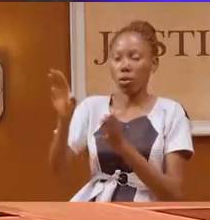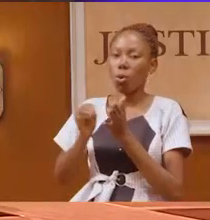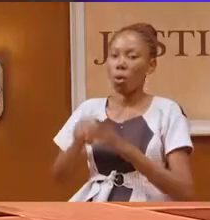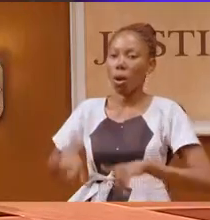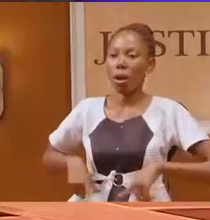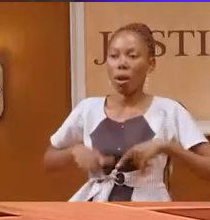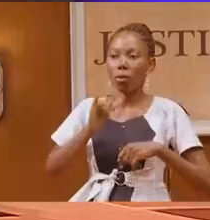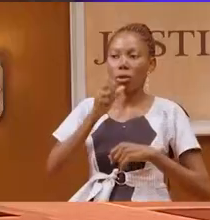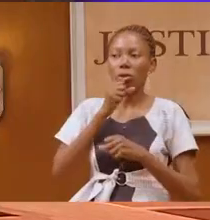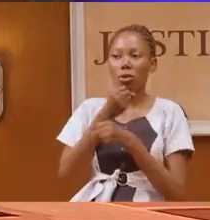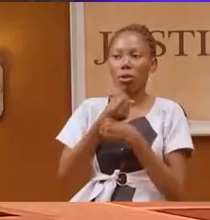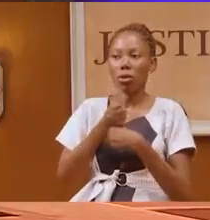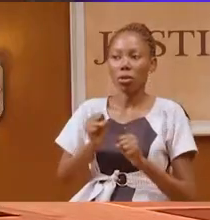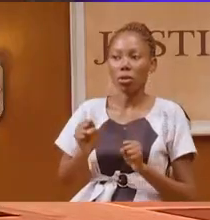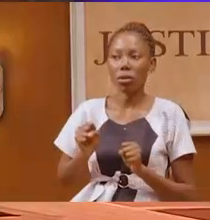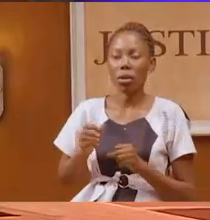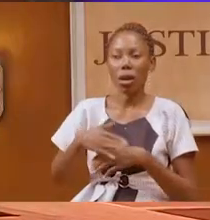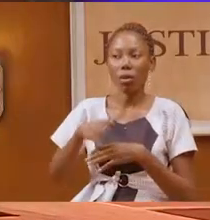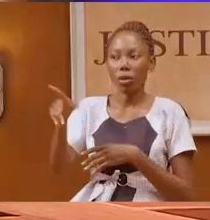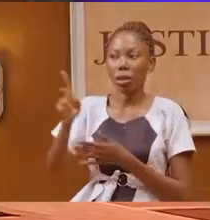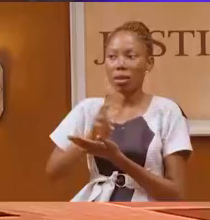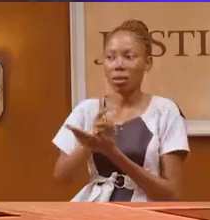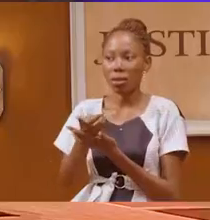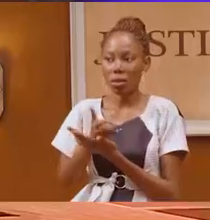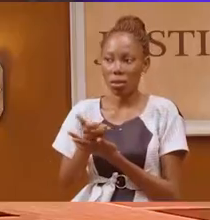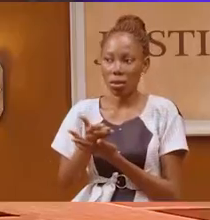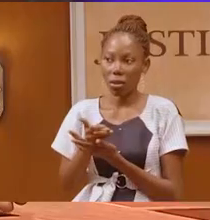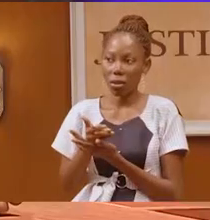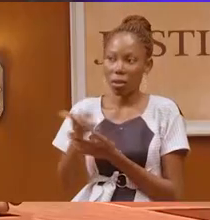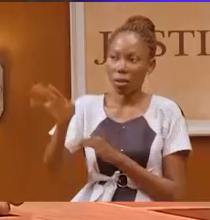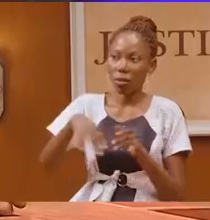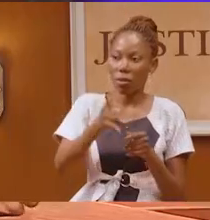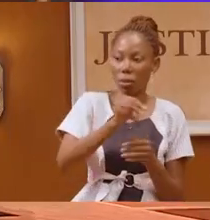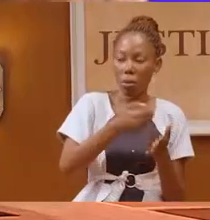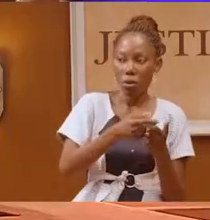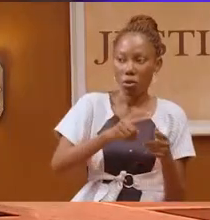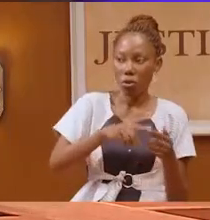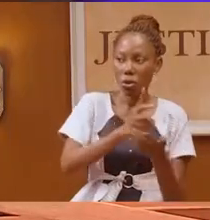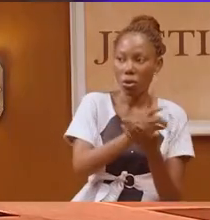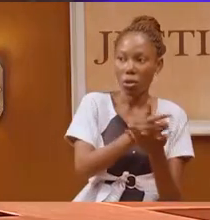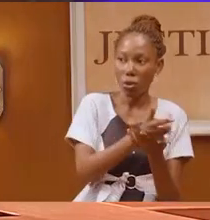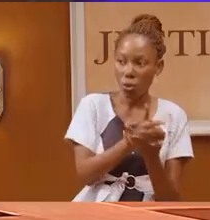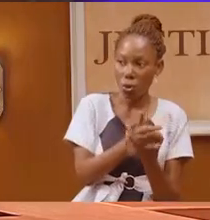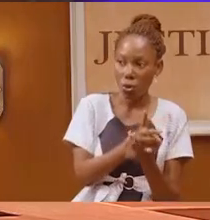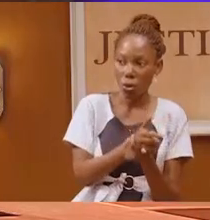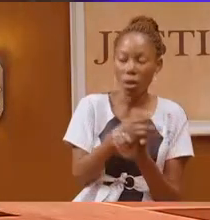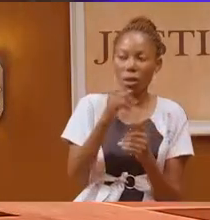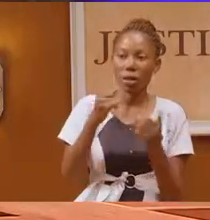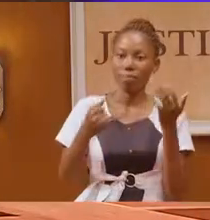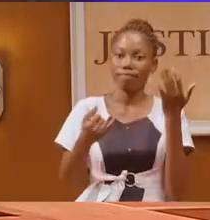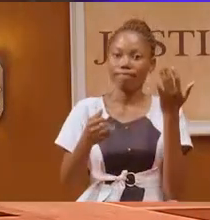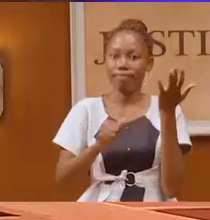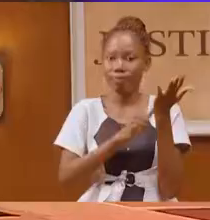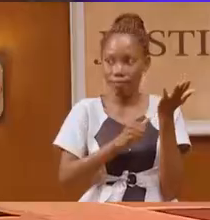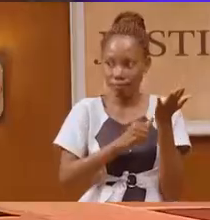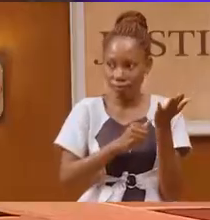safe. After cooking, which I give them one to do, to cook, the most elderly one, no, their